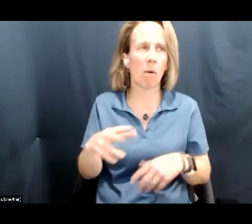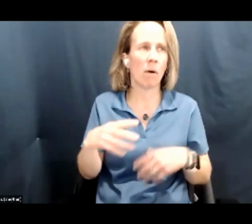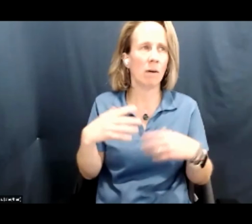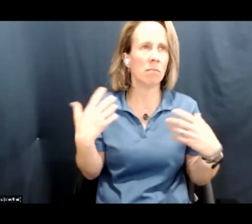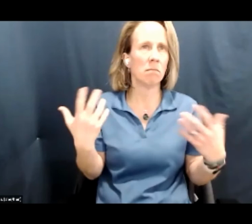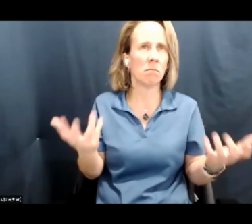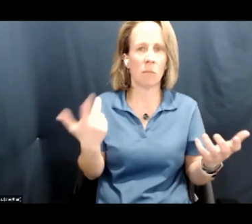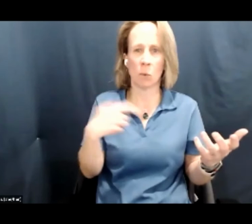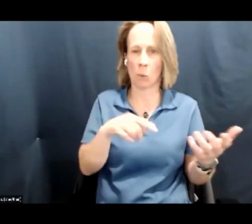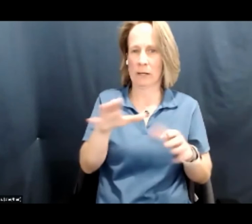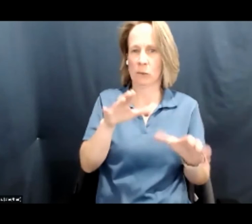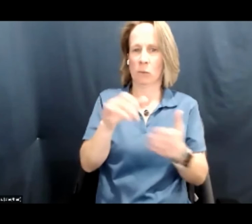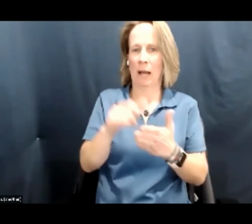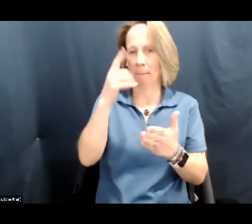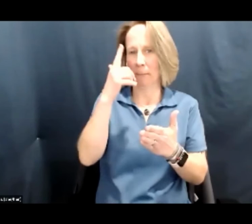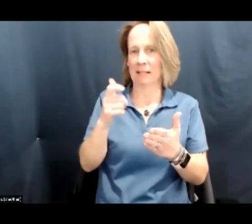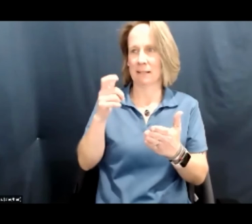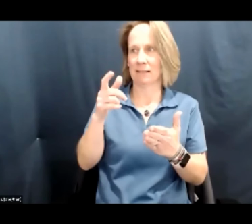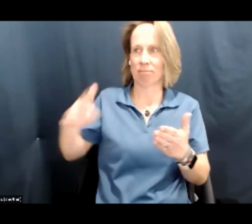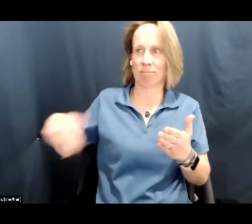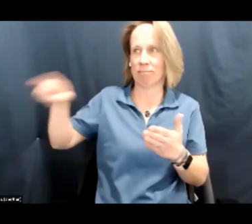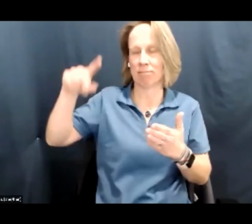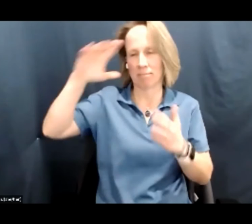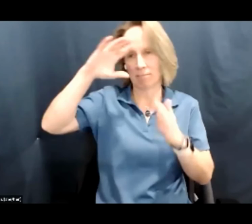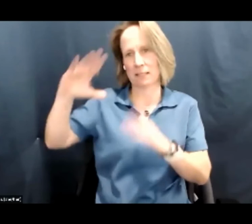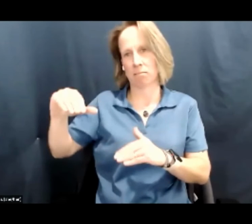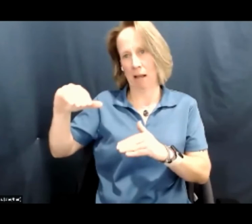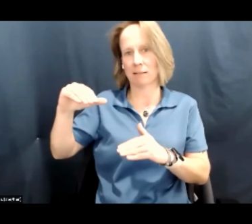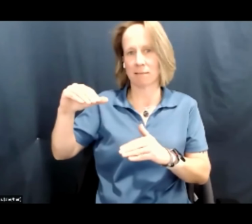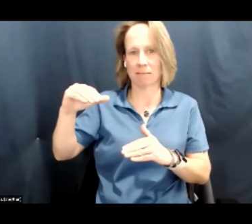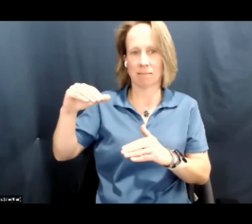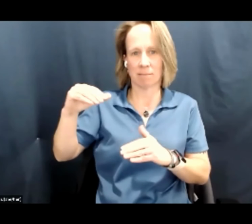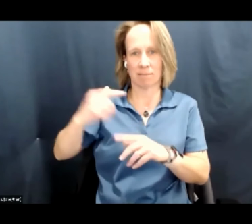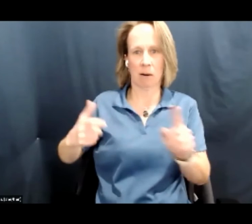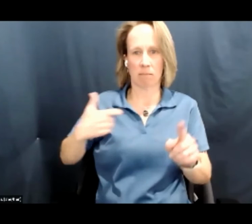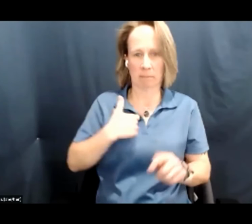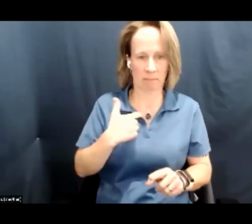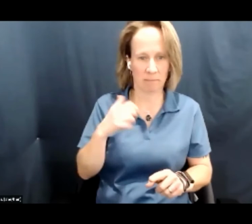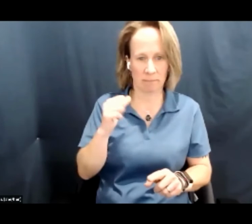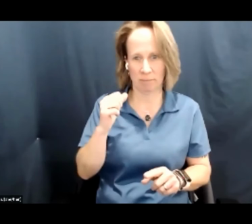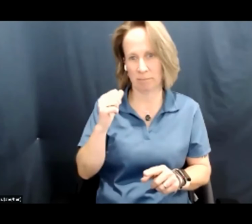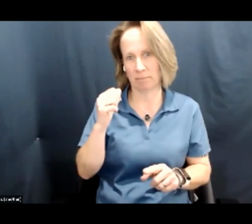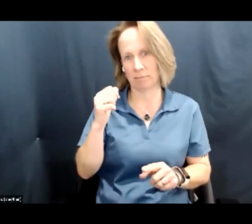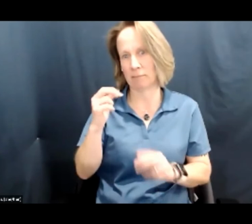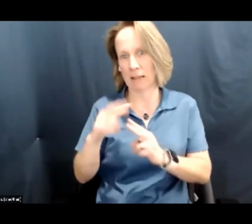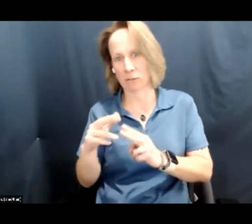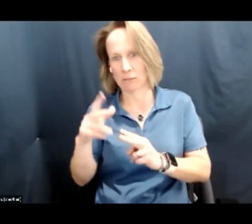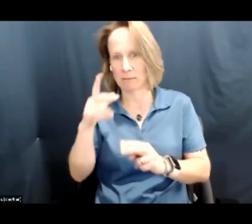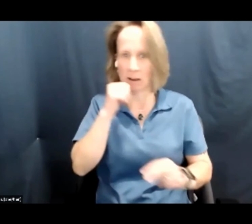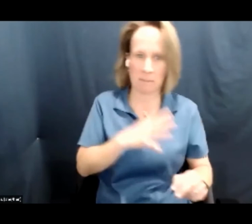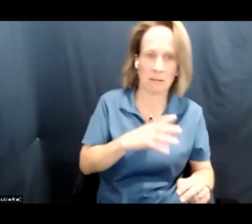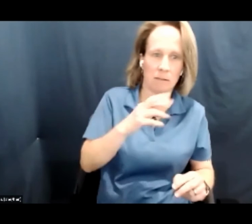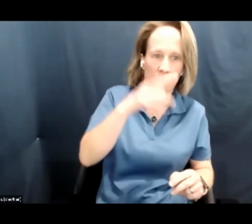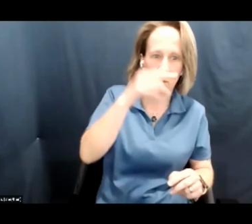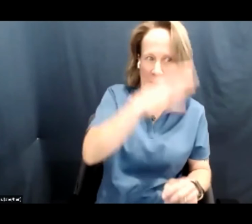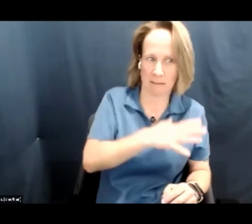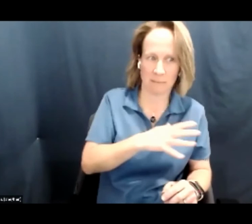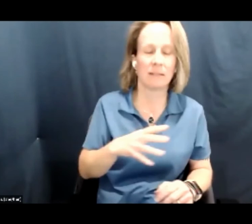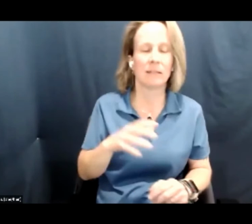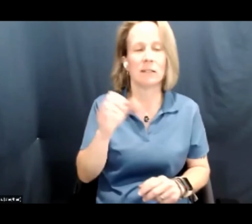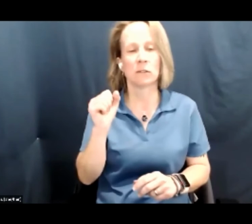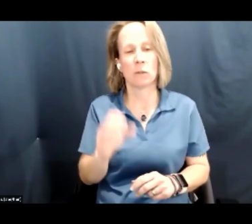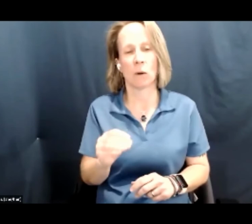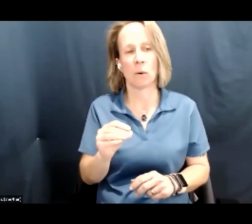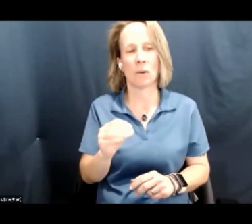do this because this is what's expected of people who are feminine or people who are masculine, right? And so this is actually our